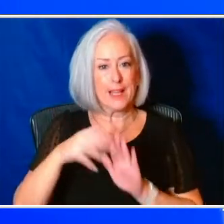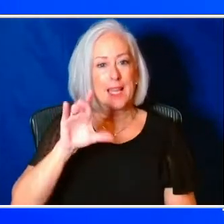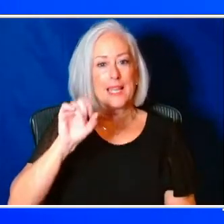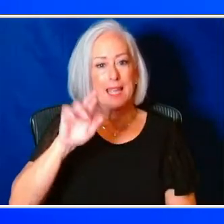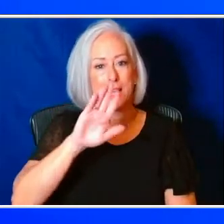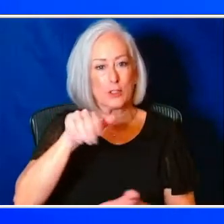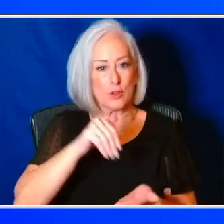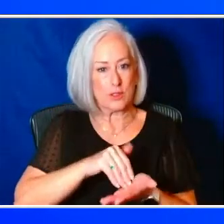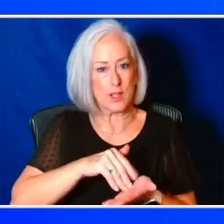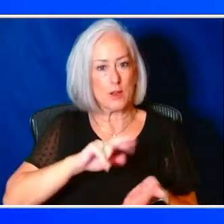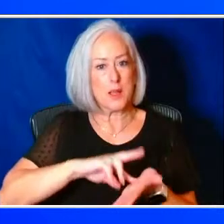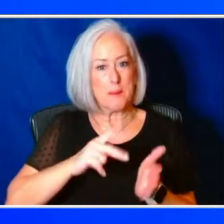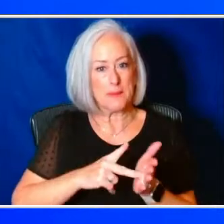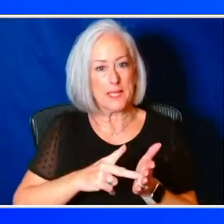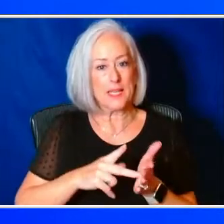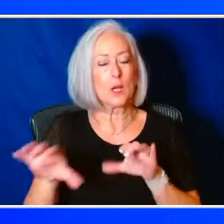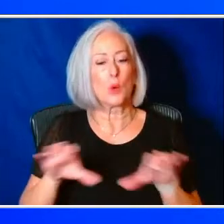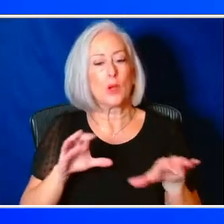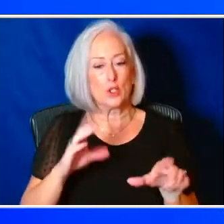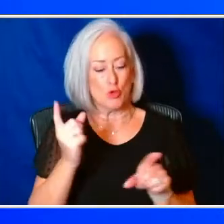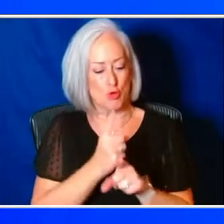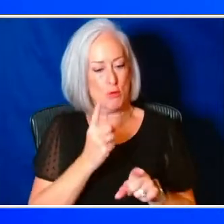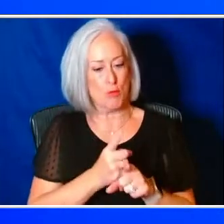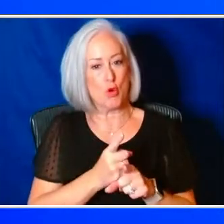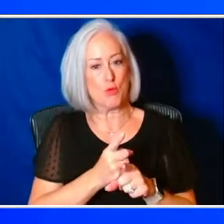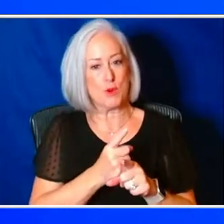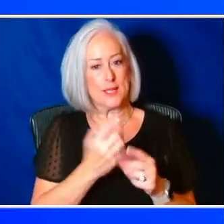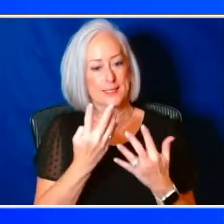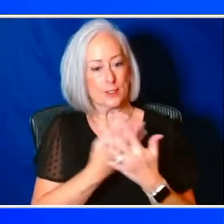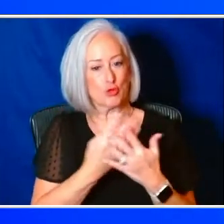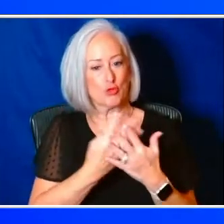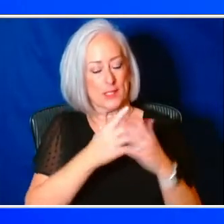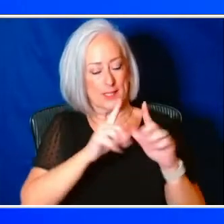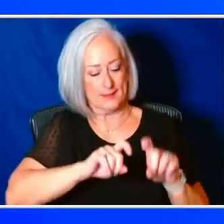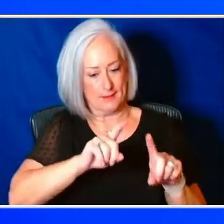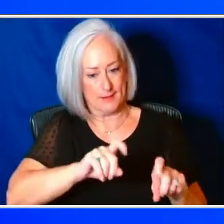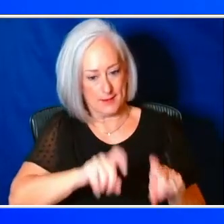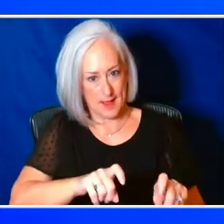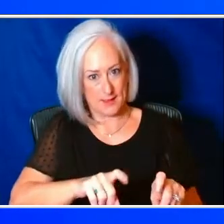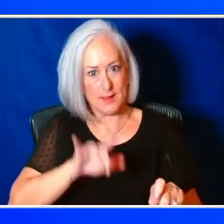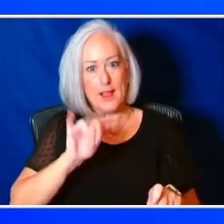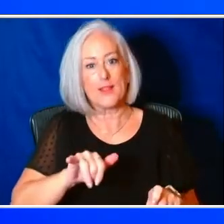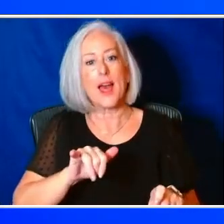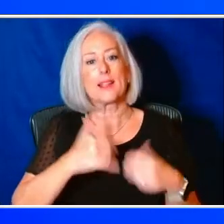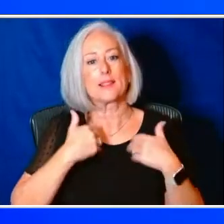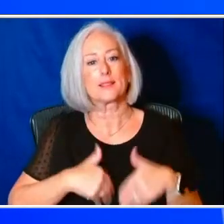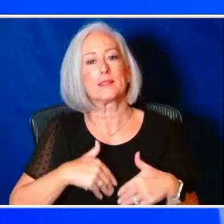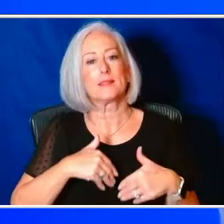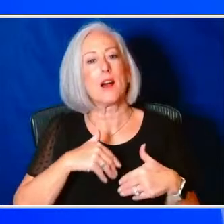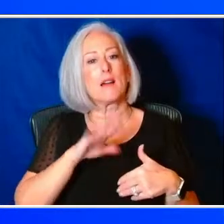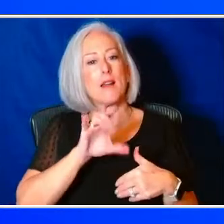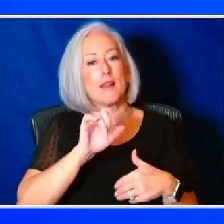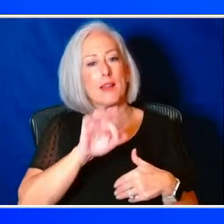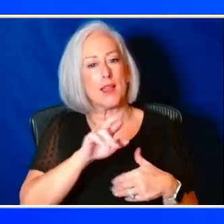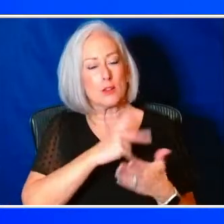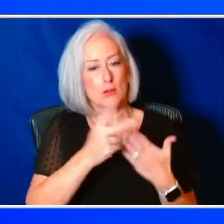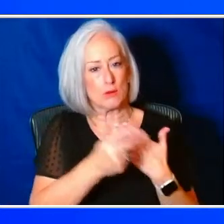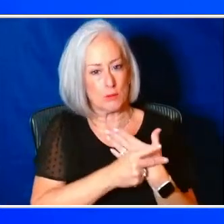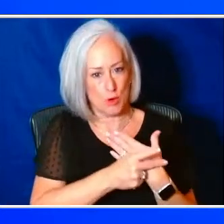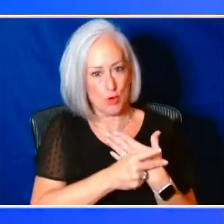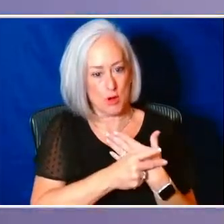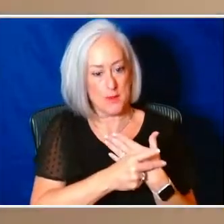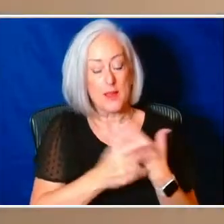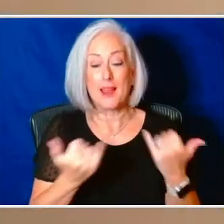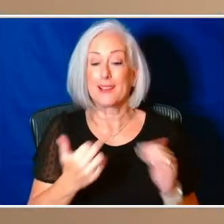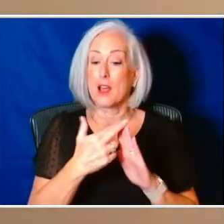screening. And part of that screening is a lung cancer screening program. And currently the guidelines have changed. What we're looking at right now is essentially if you're